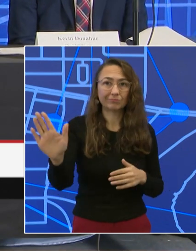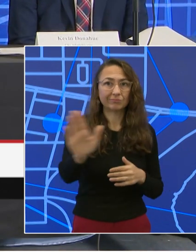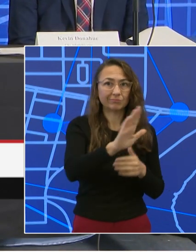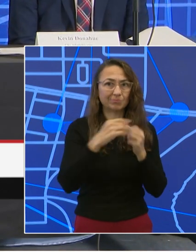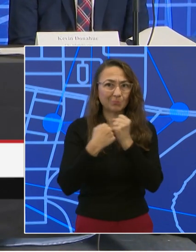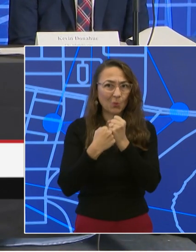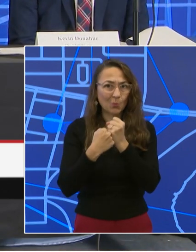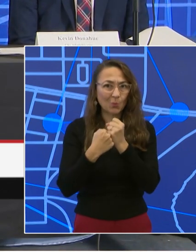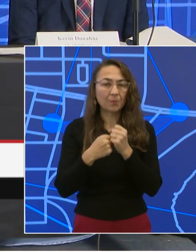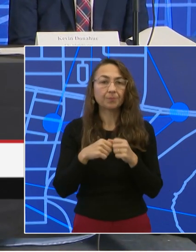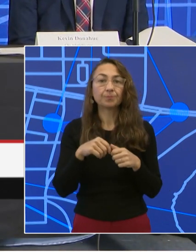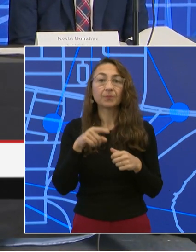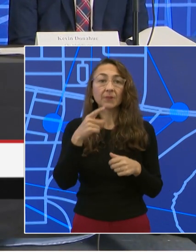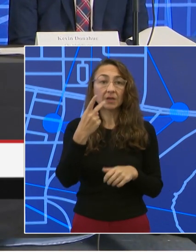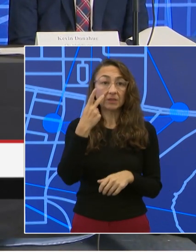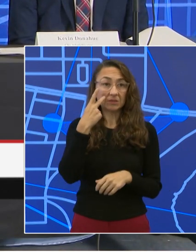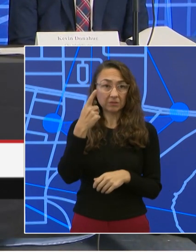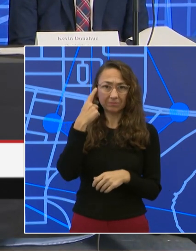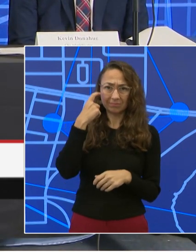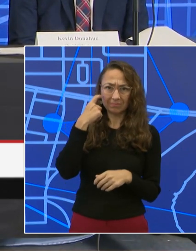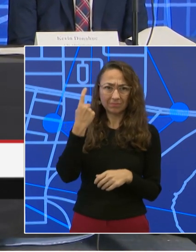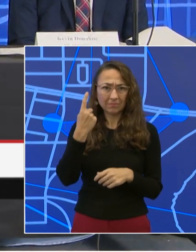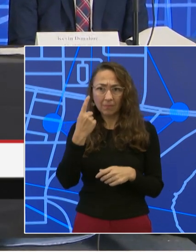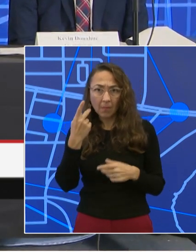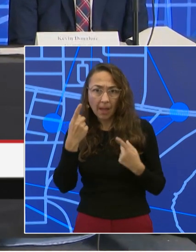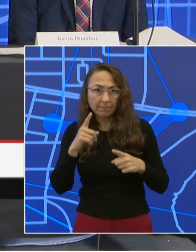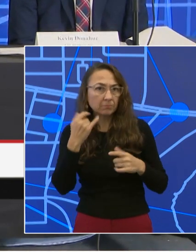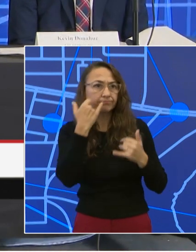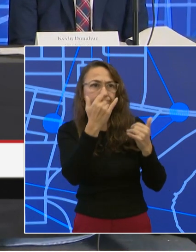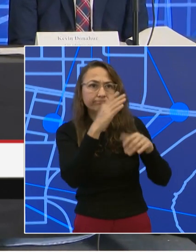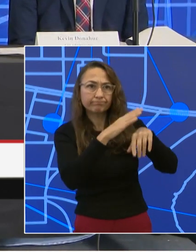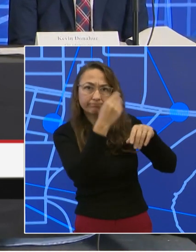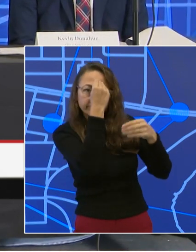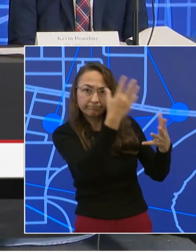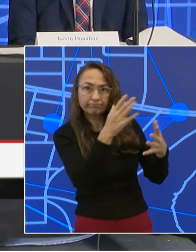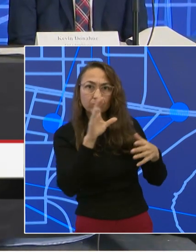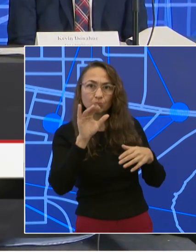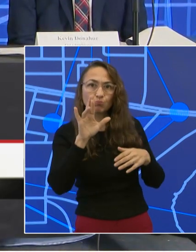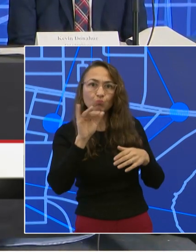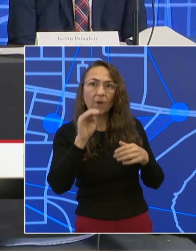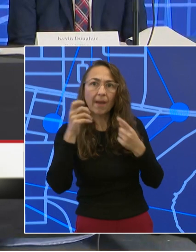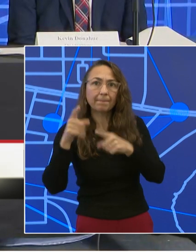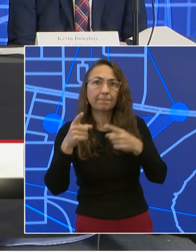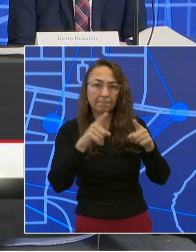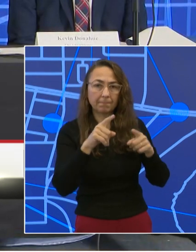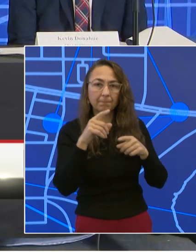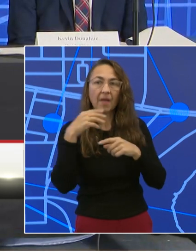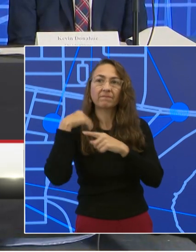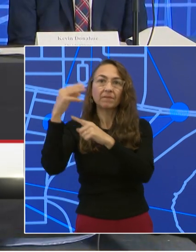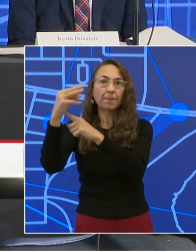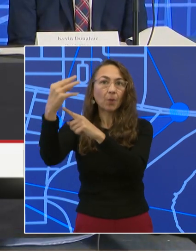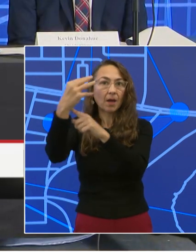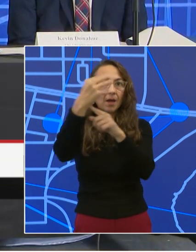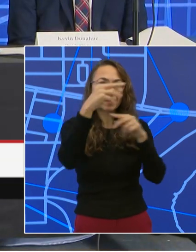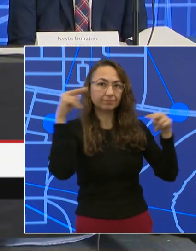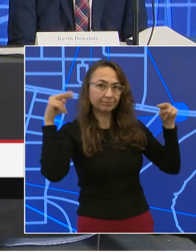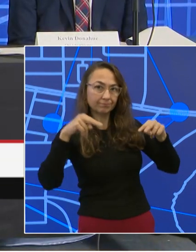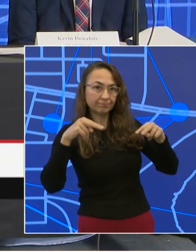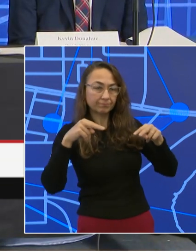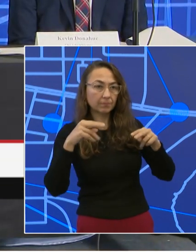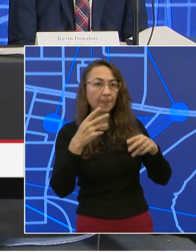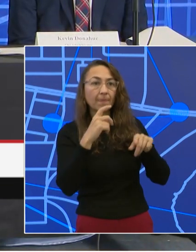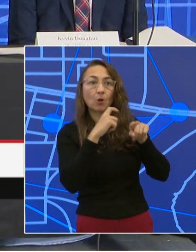in suspicious activity, calling their council members to weigh in on how important it was